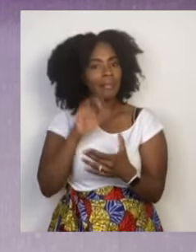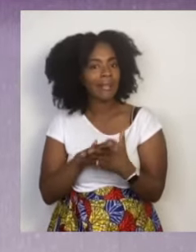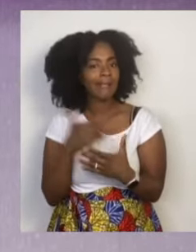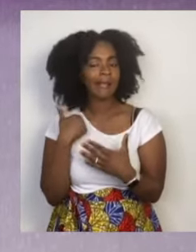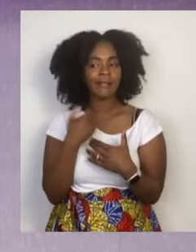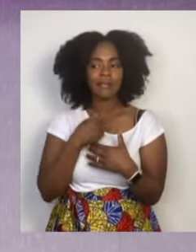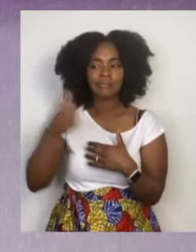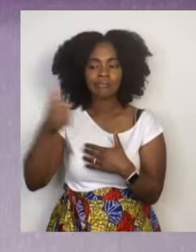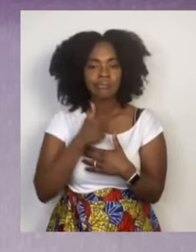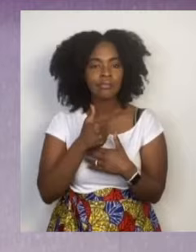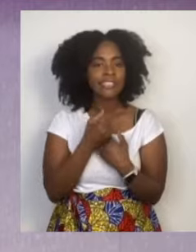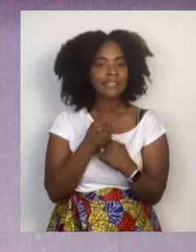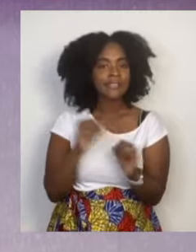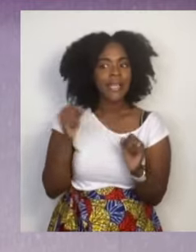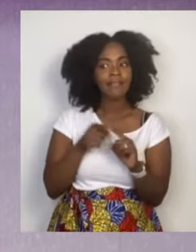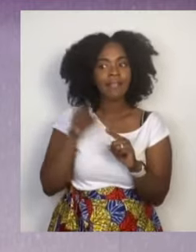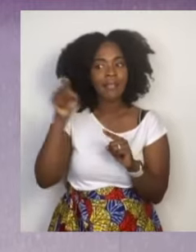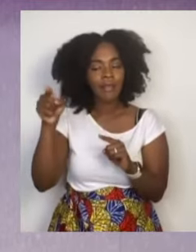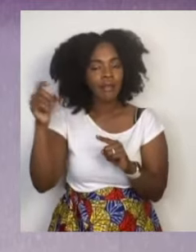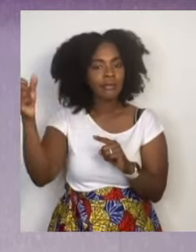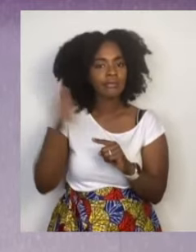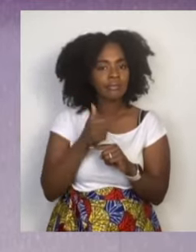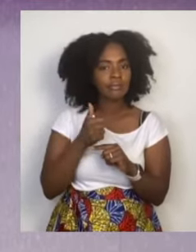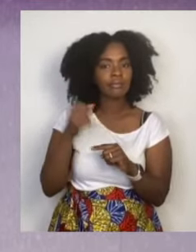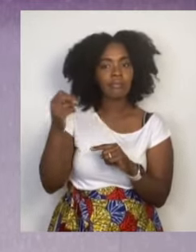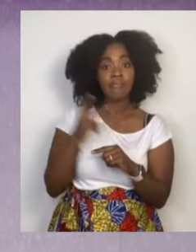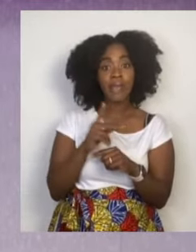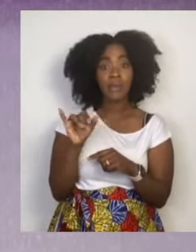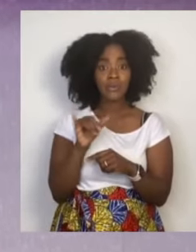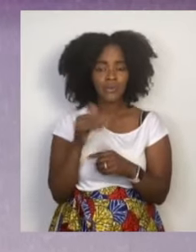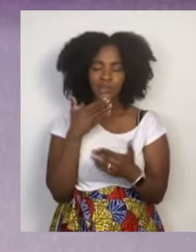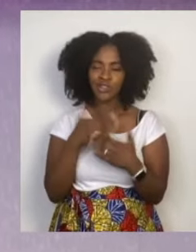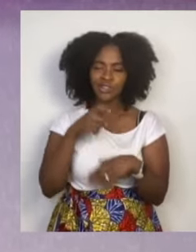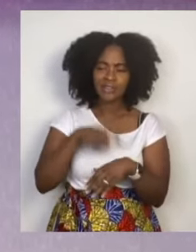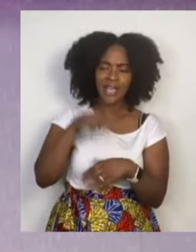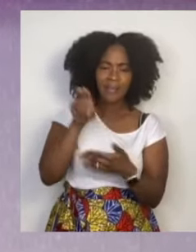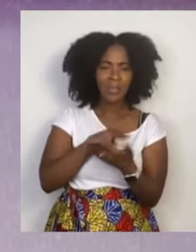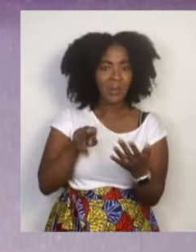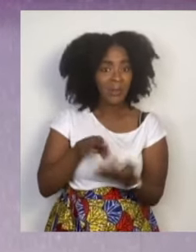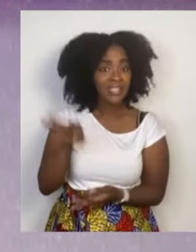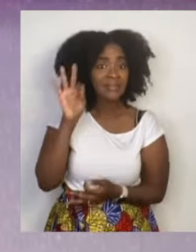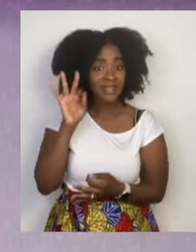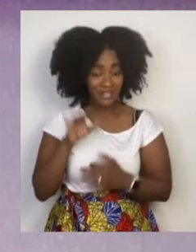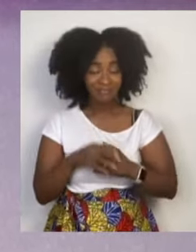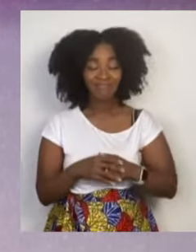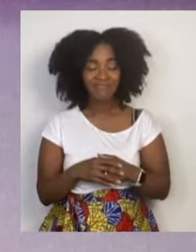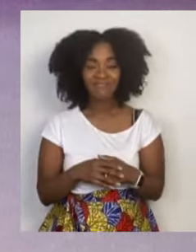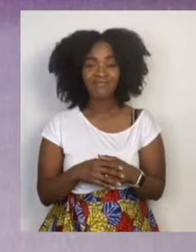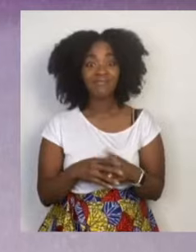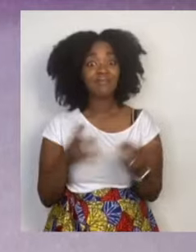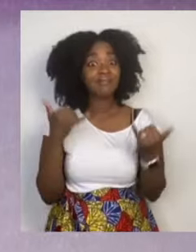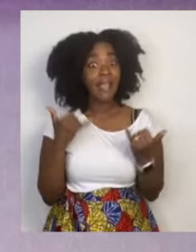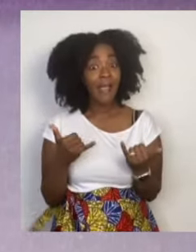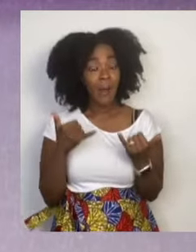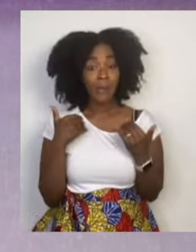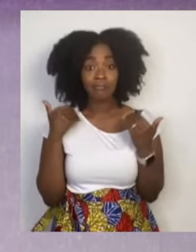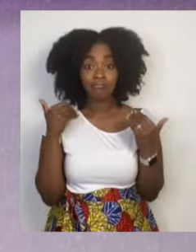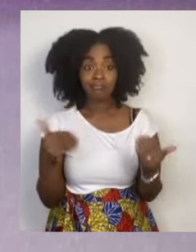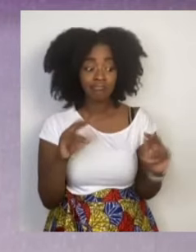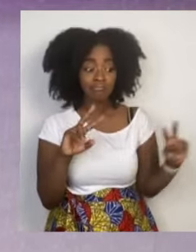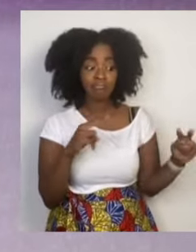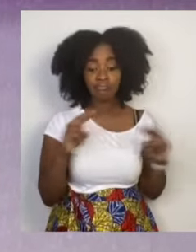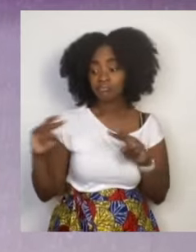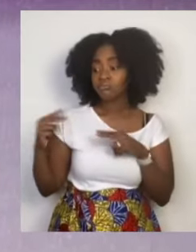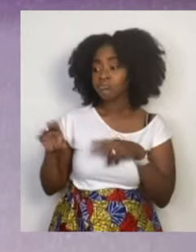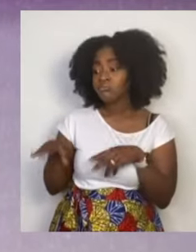Amen. Well, I want you to look over at somebody and just tell them, God has got plans